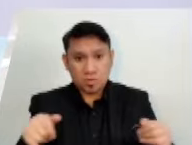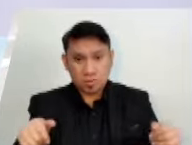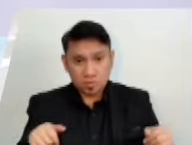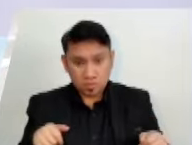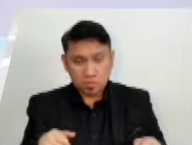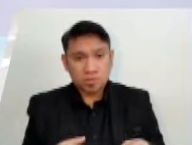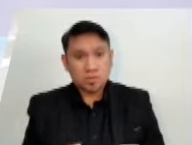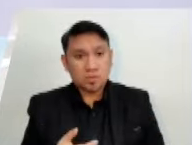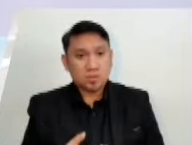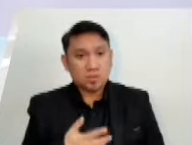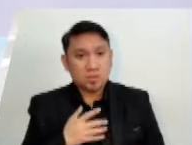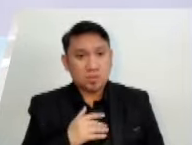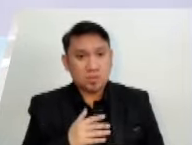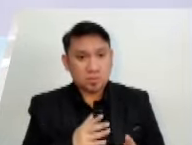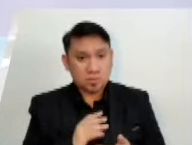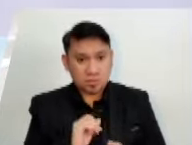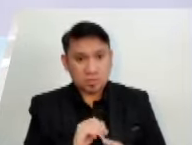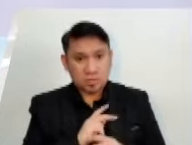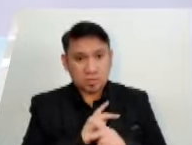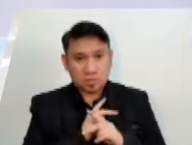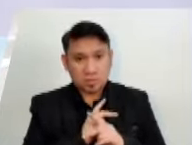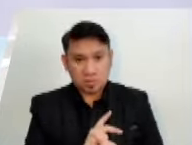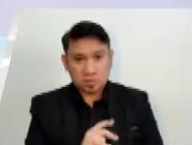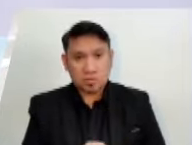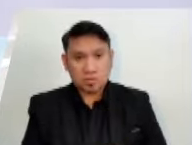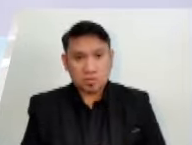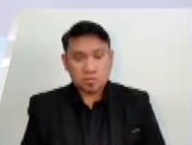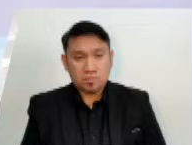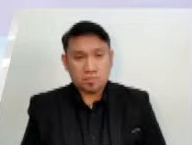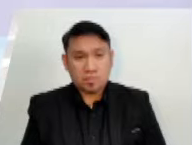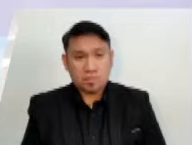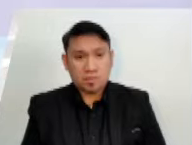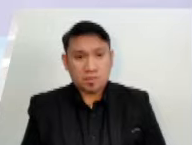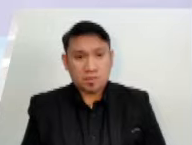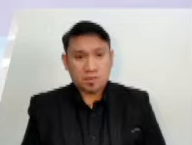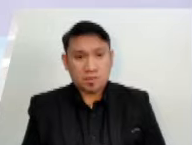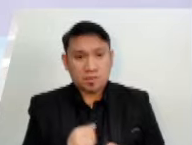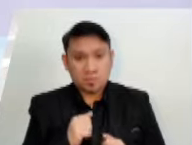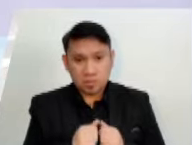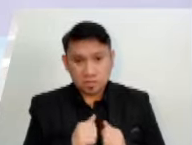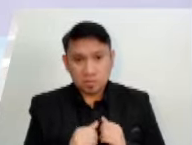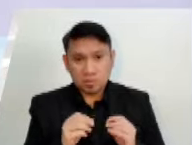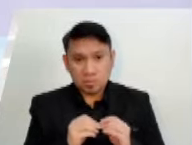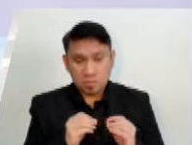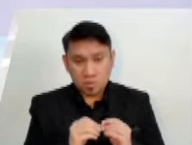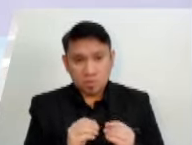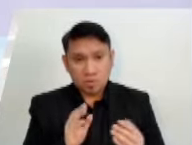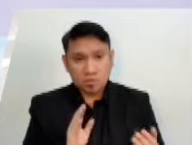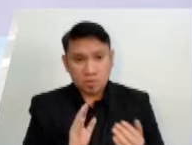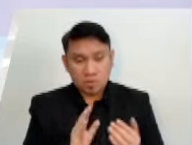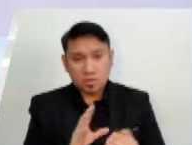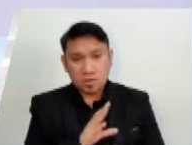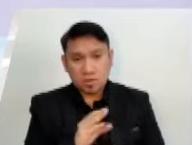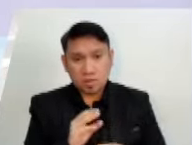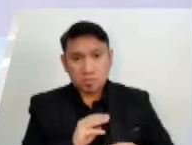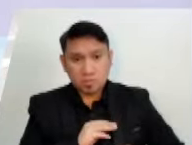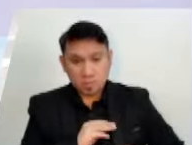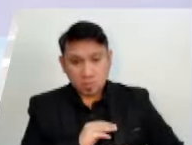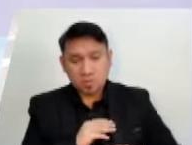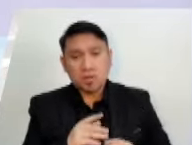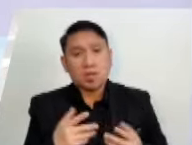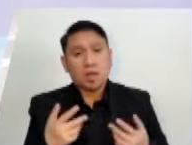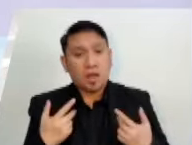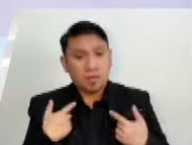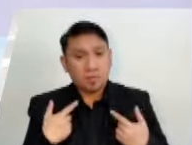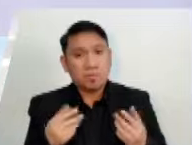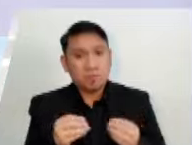and sovereign rights are protected this will mean increased Presence this will mean increased maritime and air patrols this will